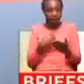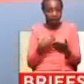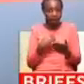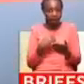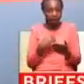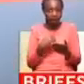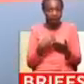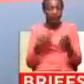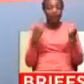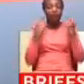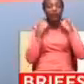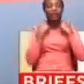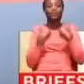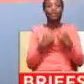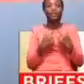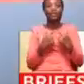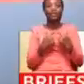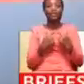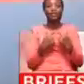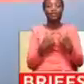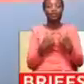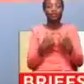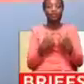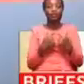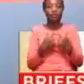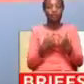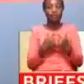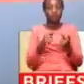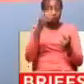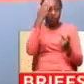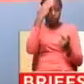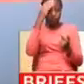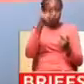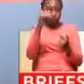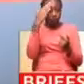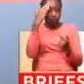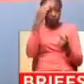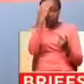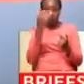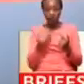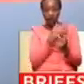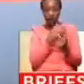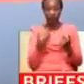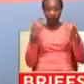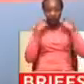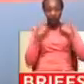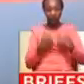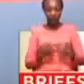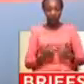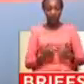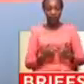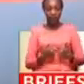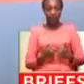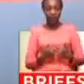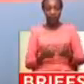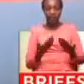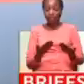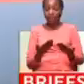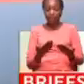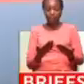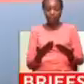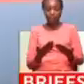chain, some kind of the Catholic, you know, those Catholic chains that they mm-hmm. that they used for the beads or whatnot. Mm-hmm.